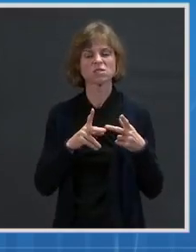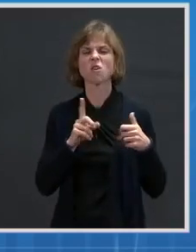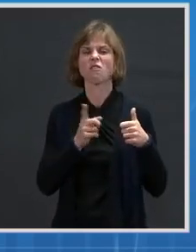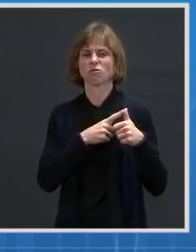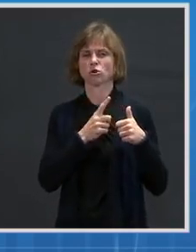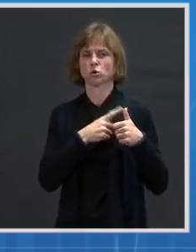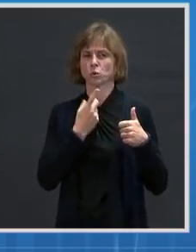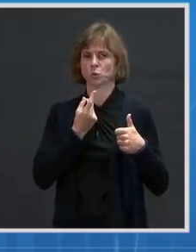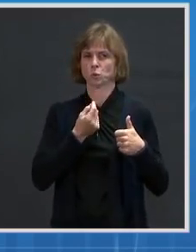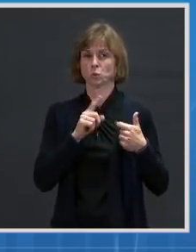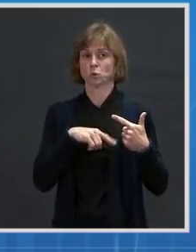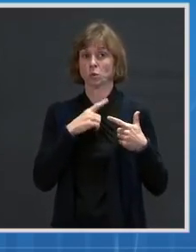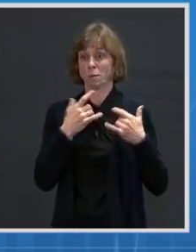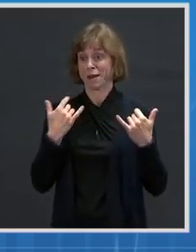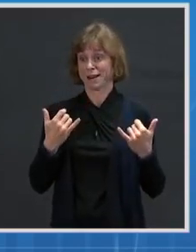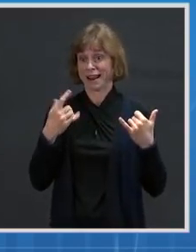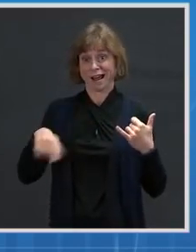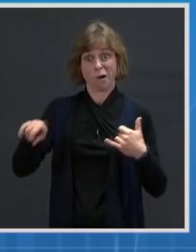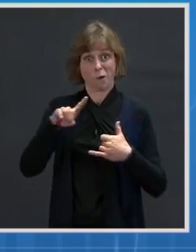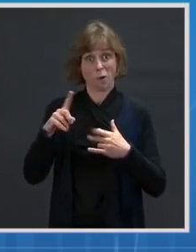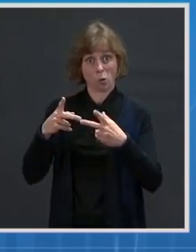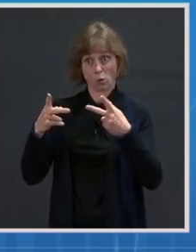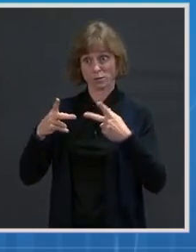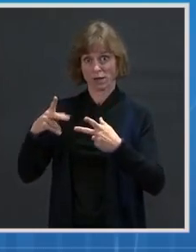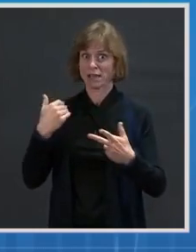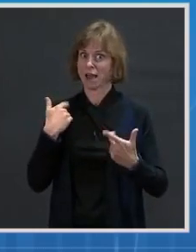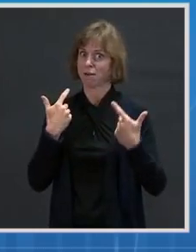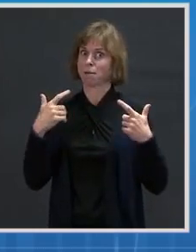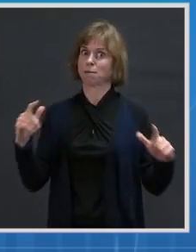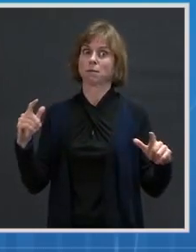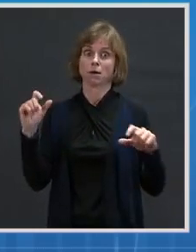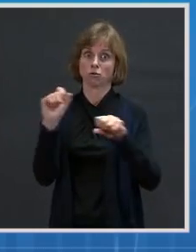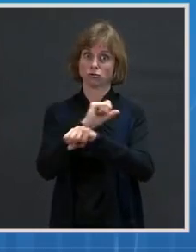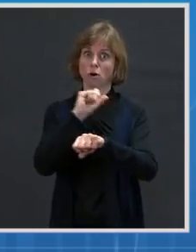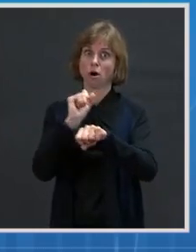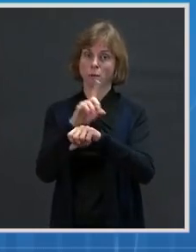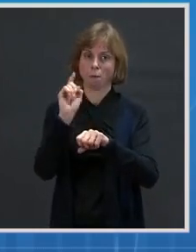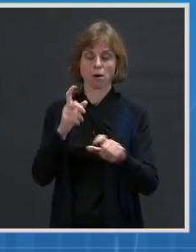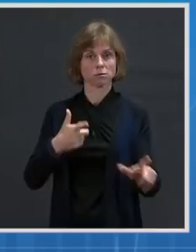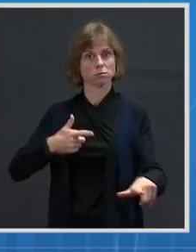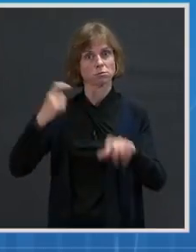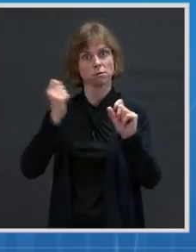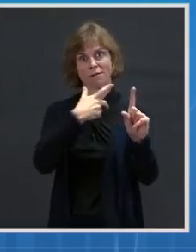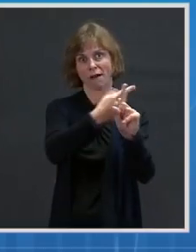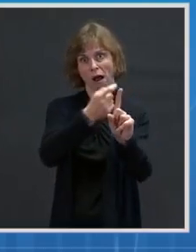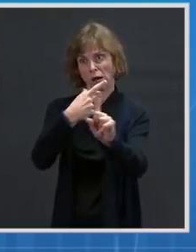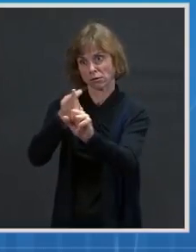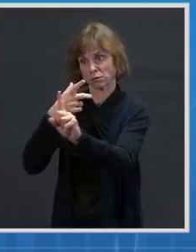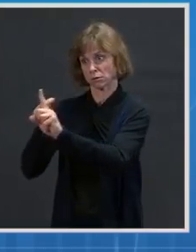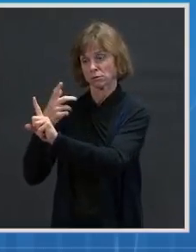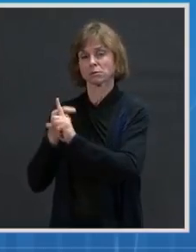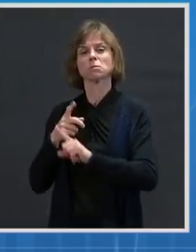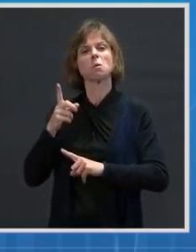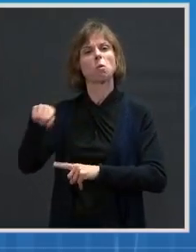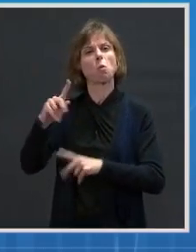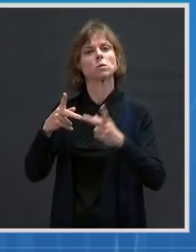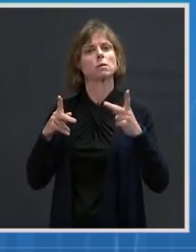have a significant job ahead of them to quickly vaccinate the public. It will take some time for those sites to catch